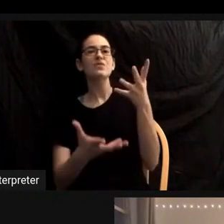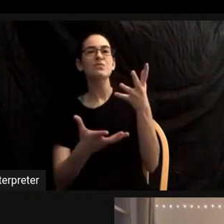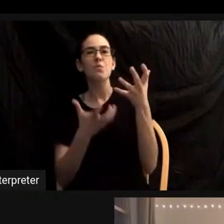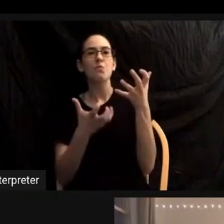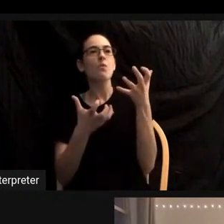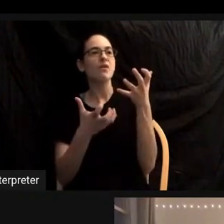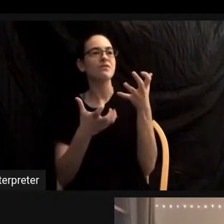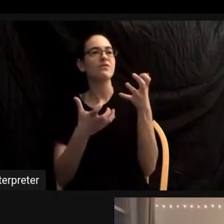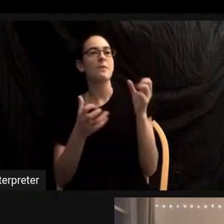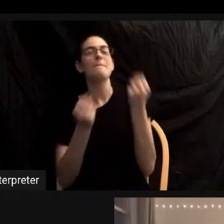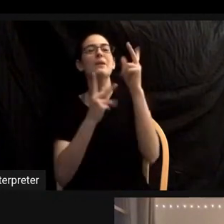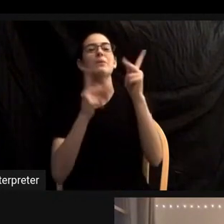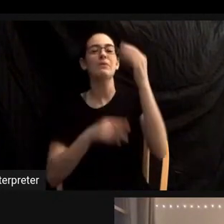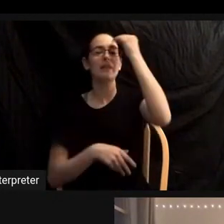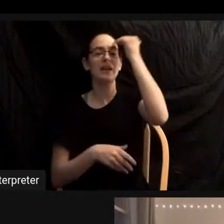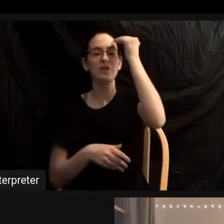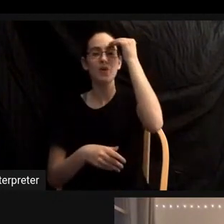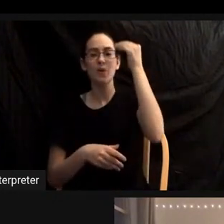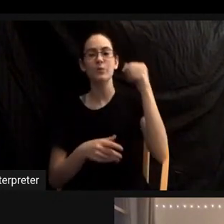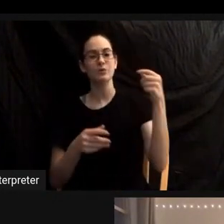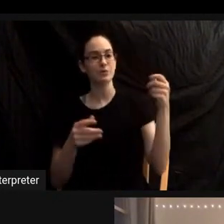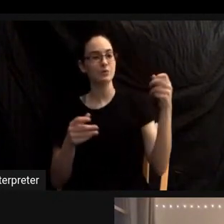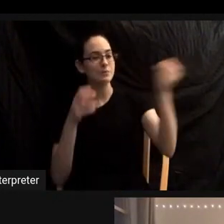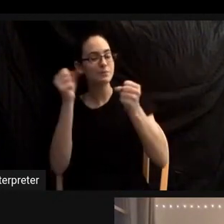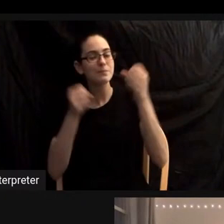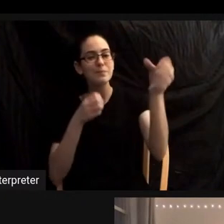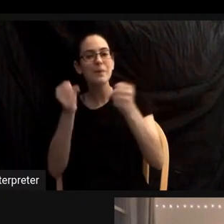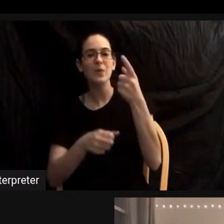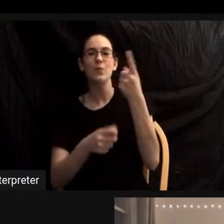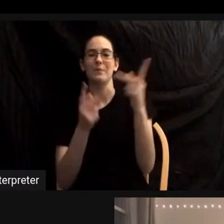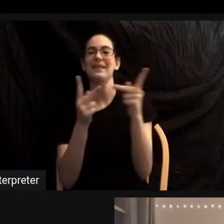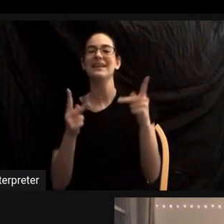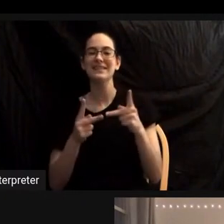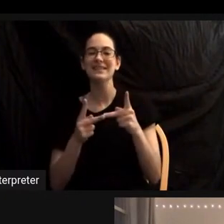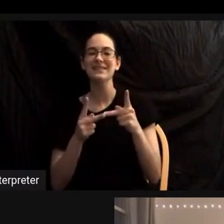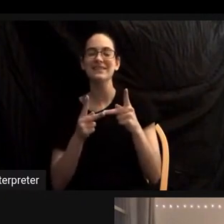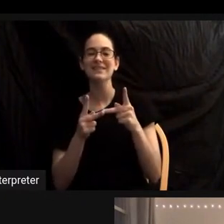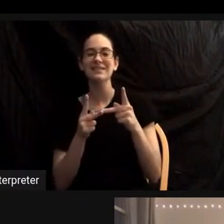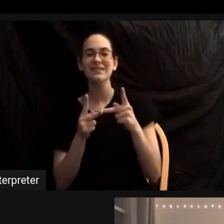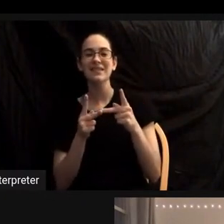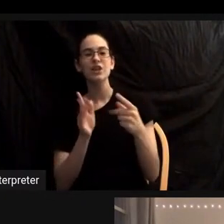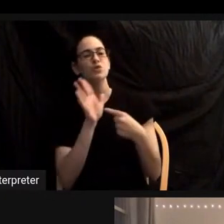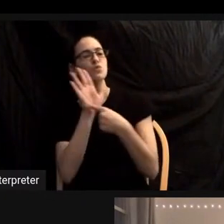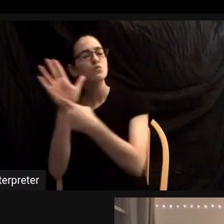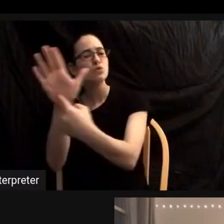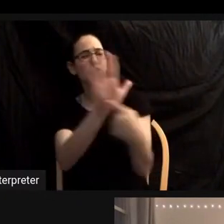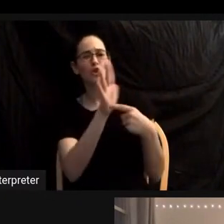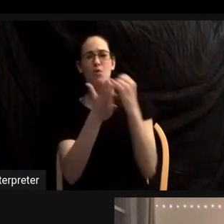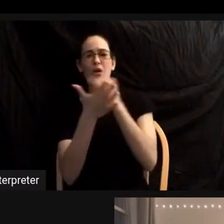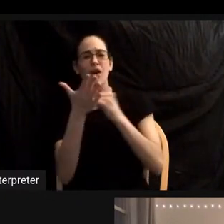space, you know, get a bunch of people who I loved together. To showcase our art for one another